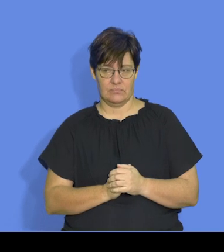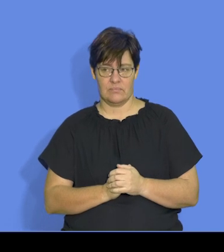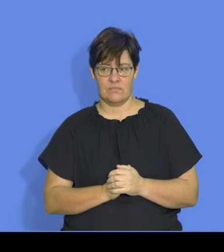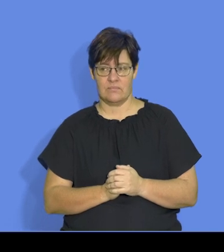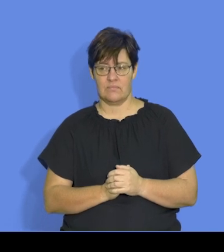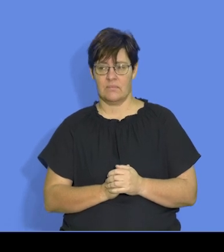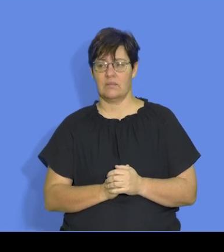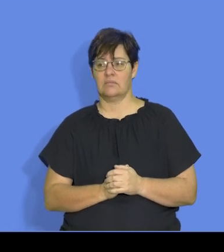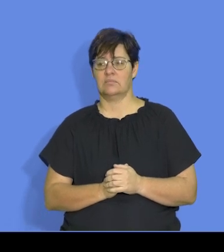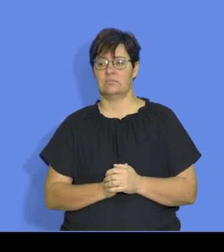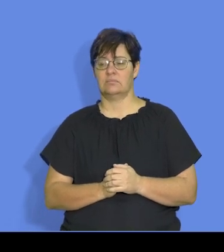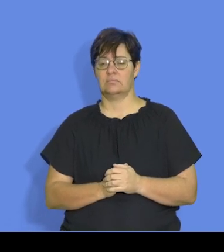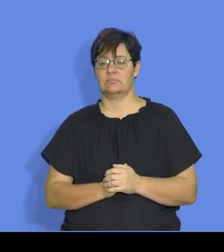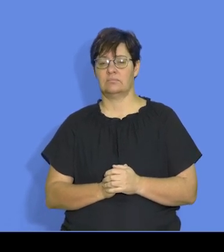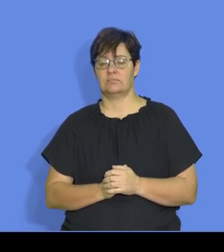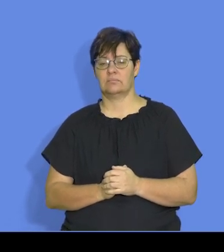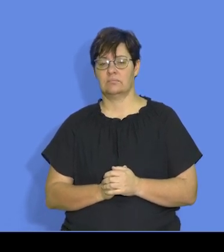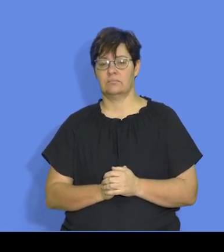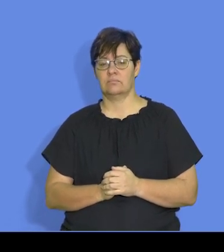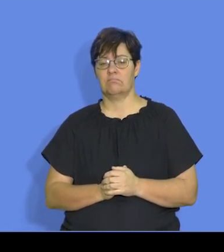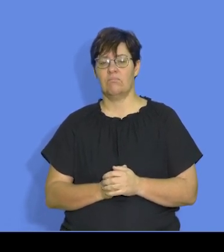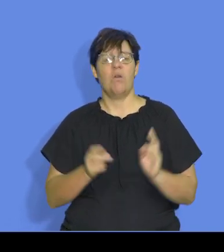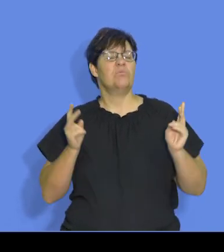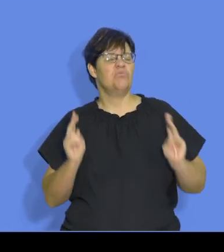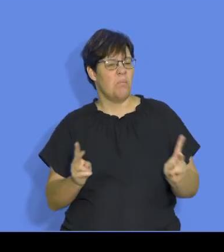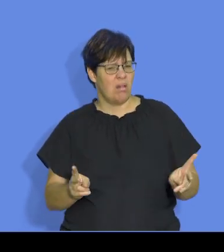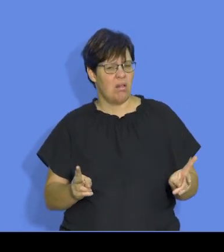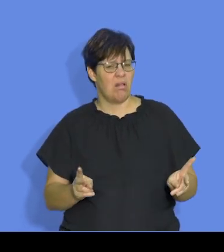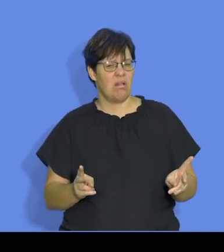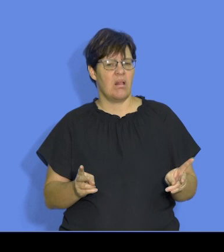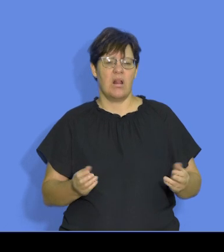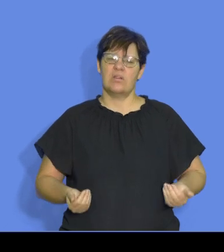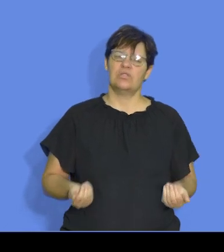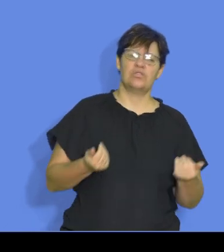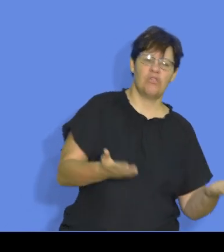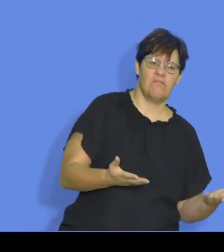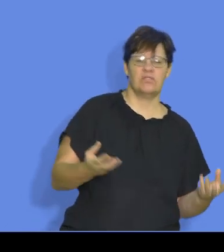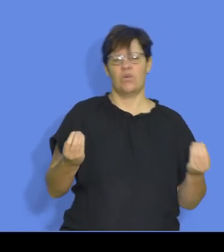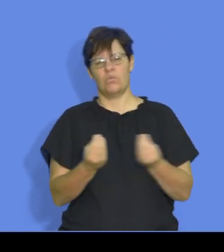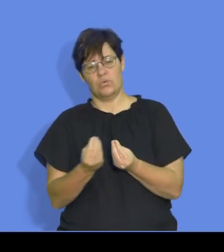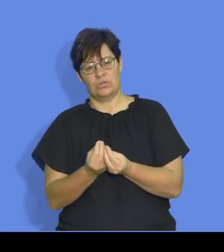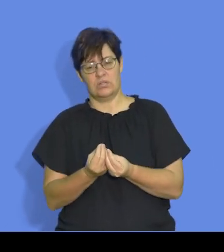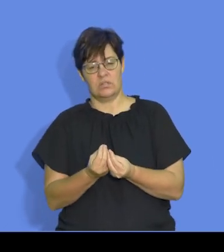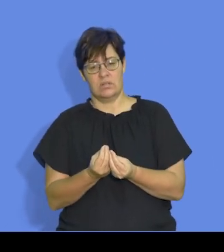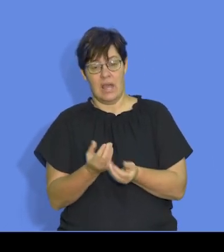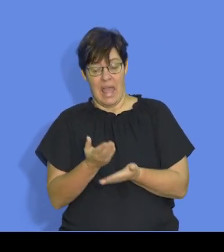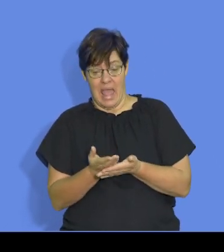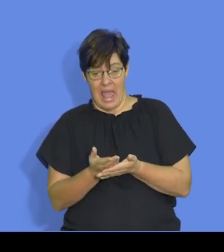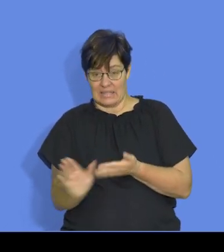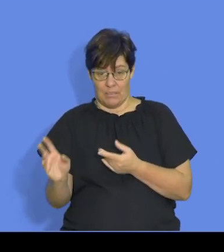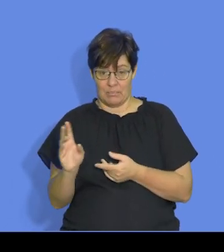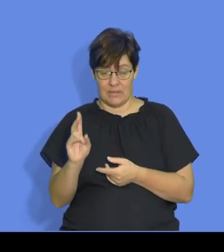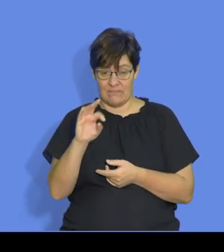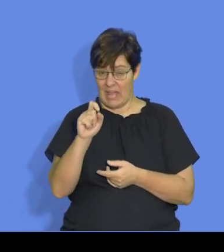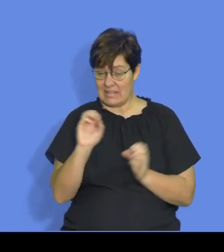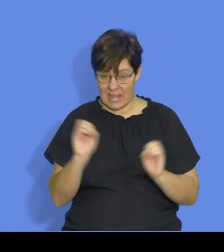Continuing, we're saying that generally your goods and services that are not exempt from VAT will